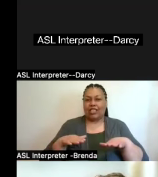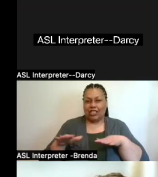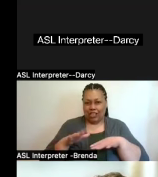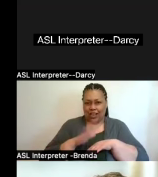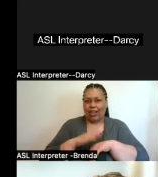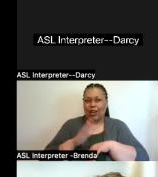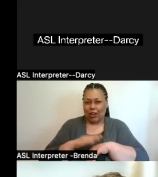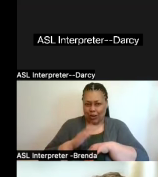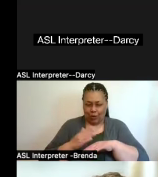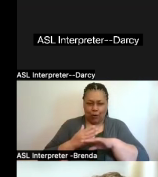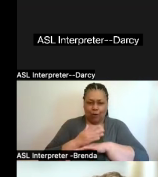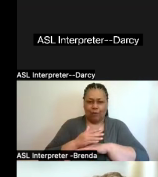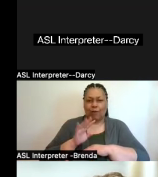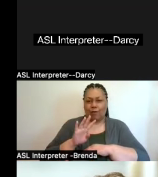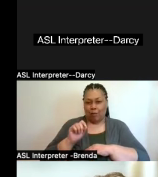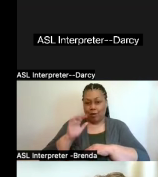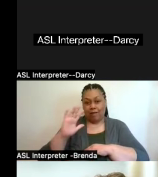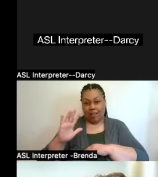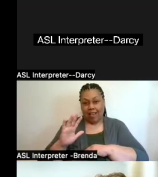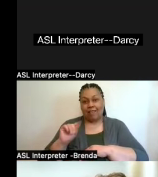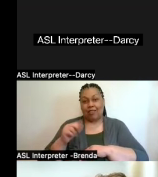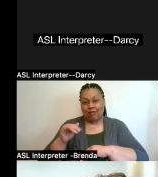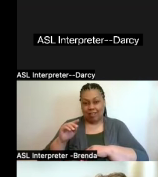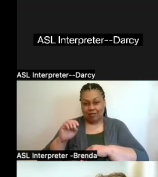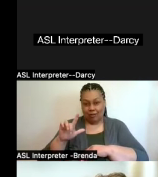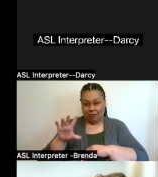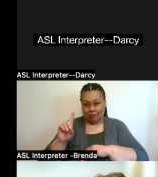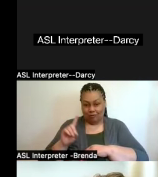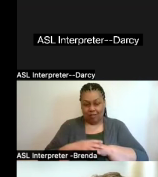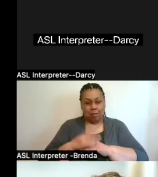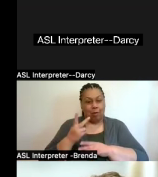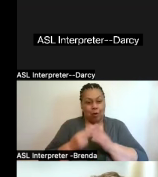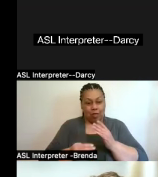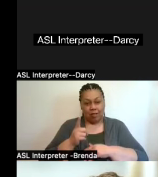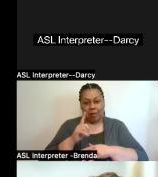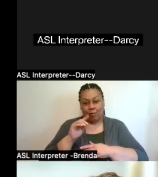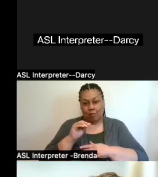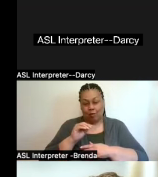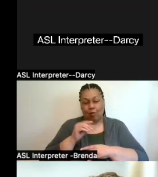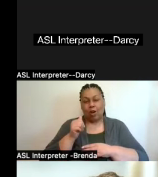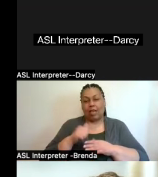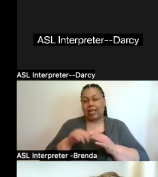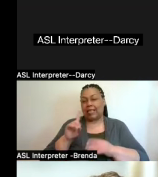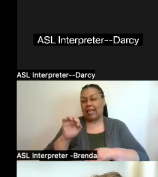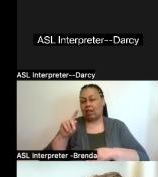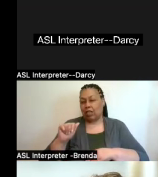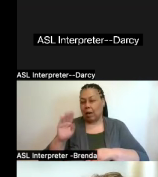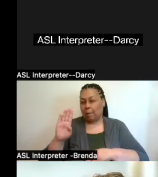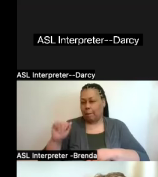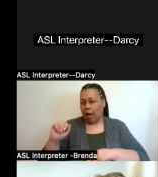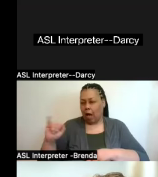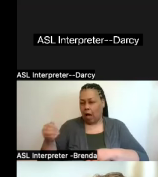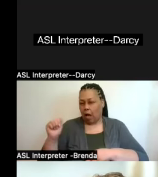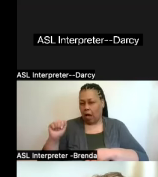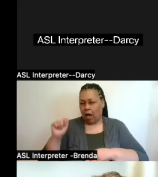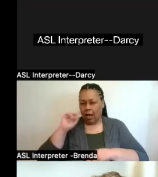that magnitude 4.5 threshold. Both of them were in this Delta Baja California area, where you can see there's been a